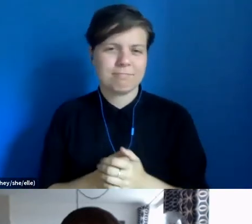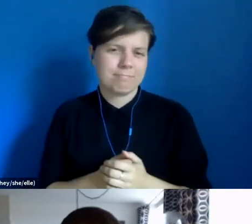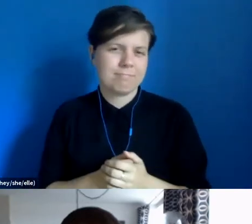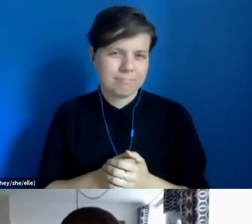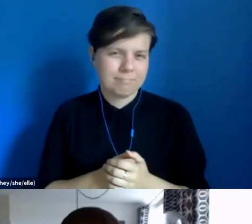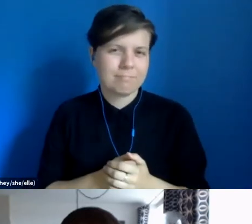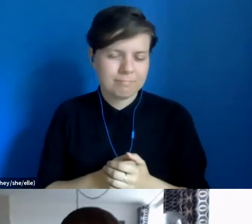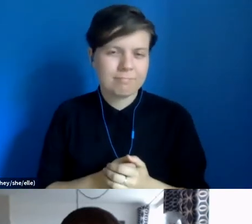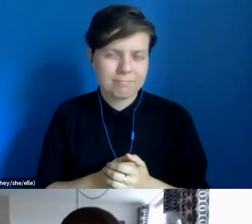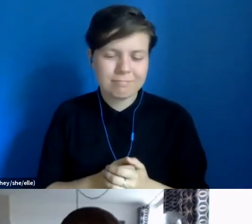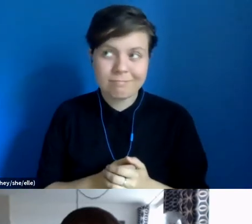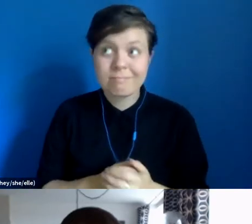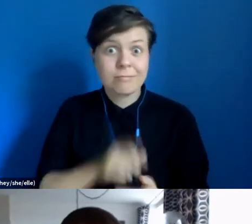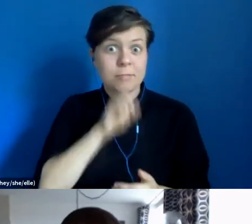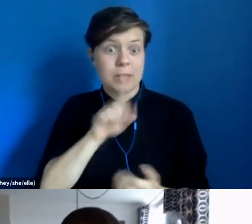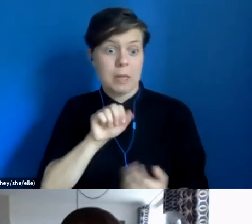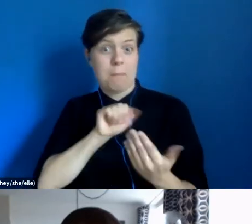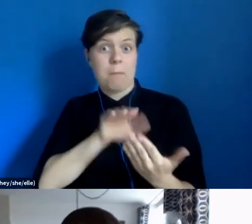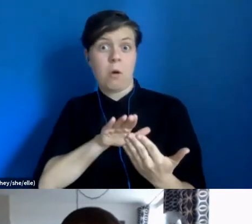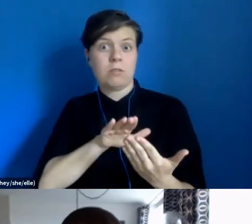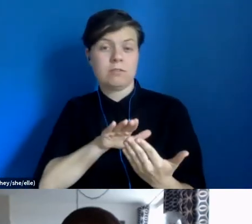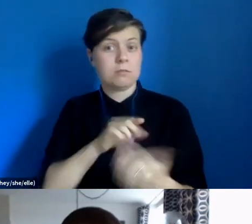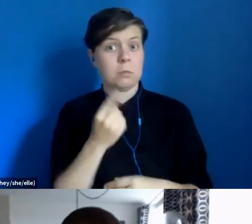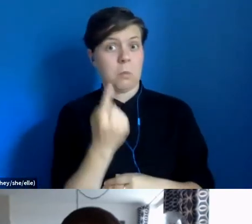a couple of approaches to that.